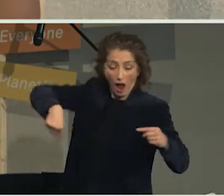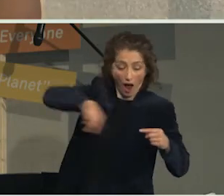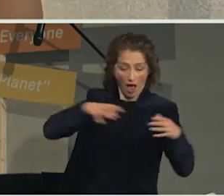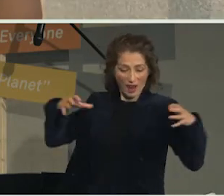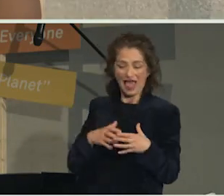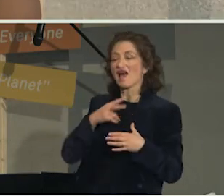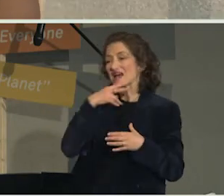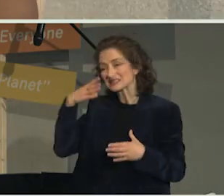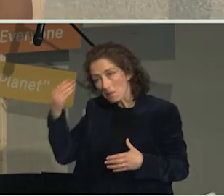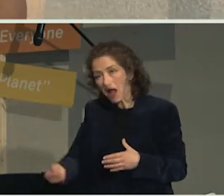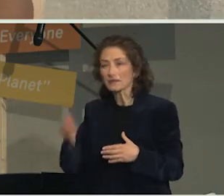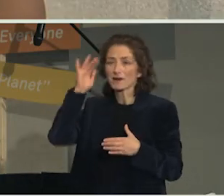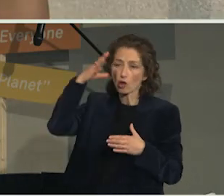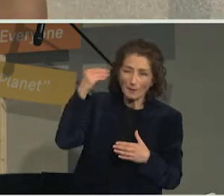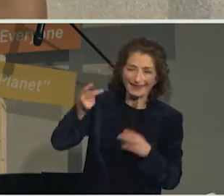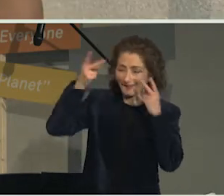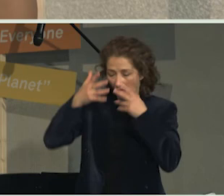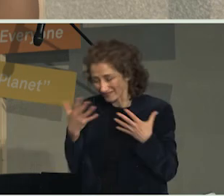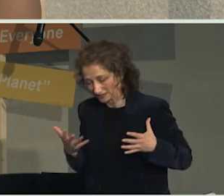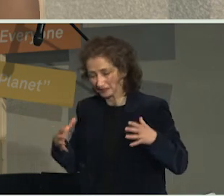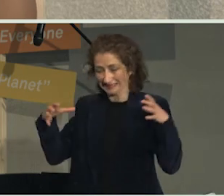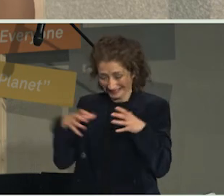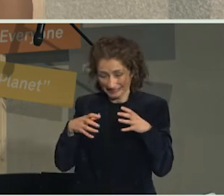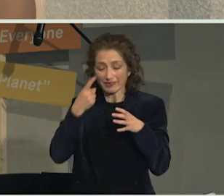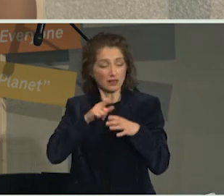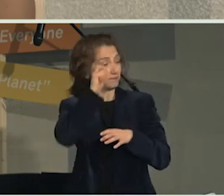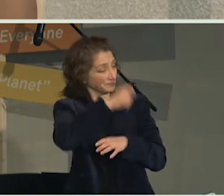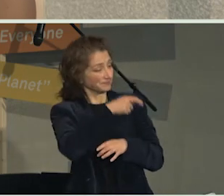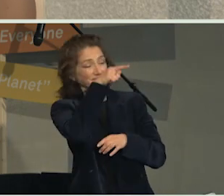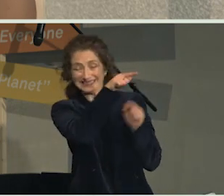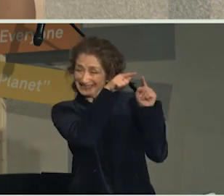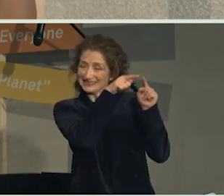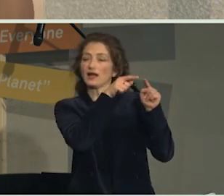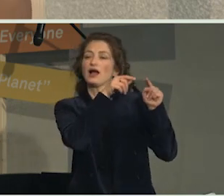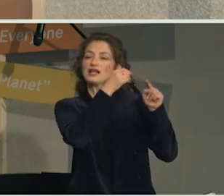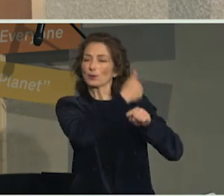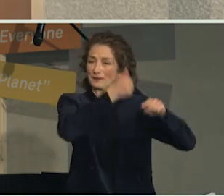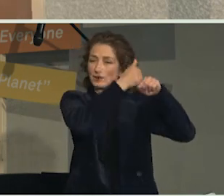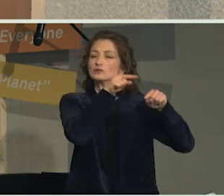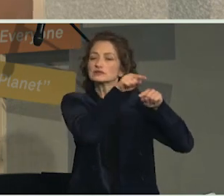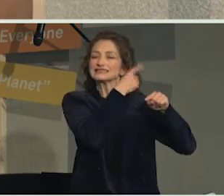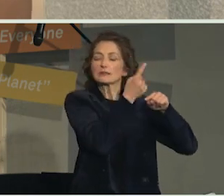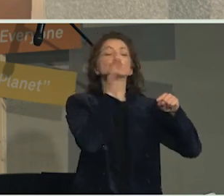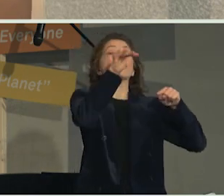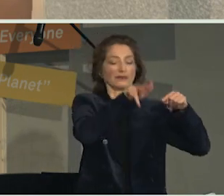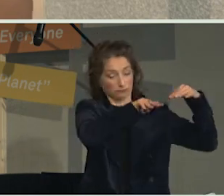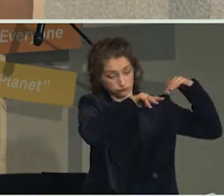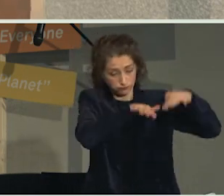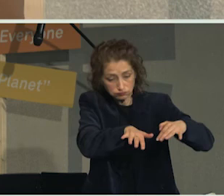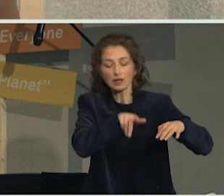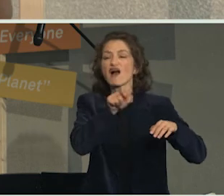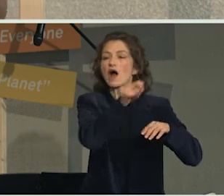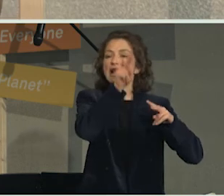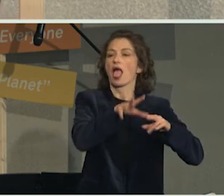we will repeat the problem. So when people say you're being divisive, I'm saying, no, what I'm trying to do is make sure that the divisions that exist in our